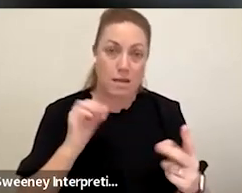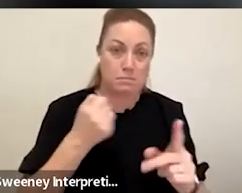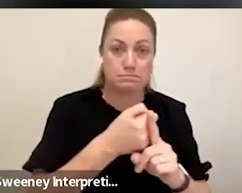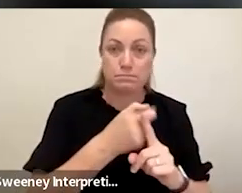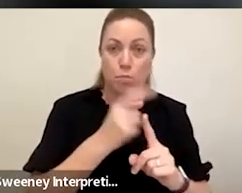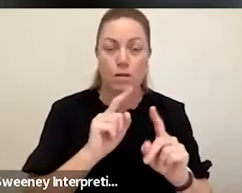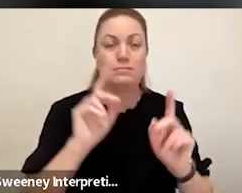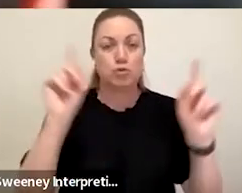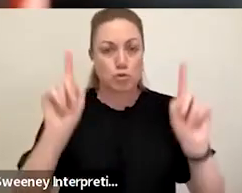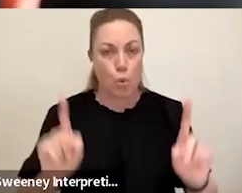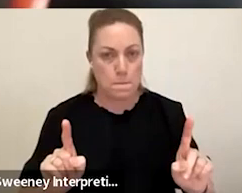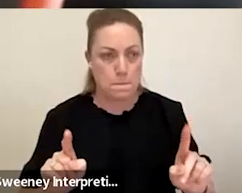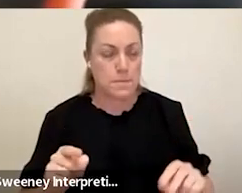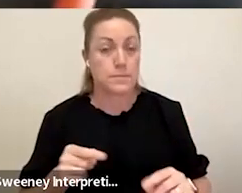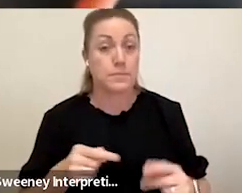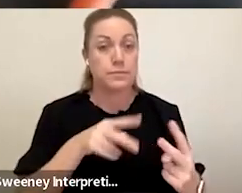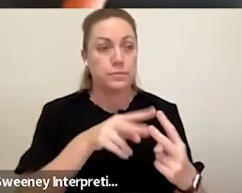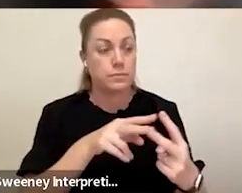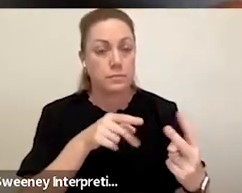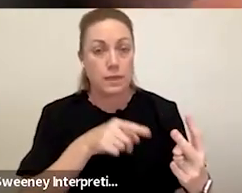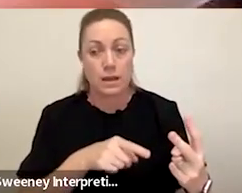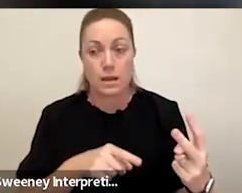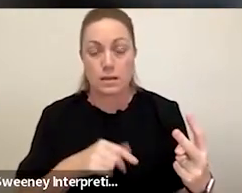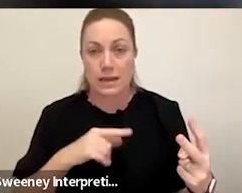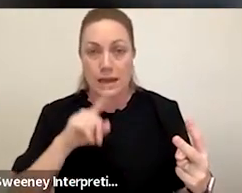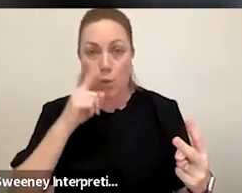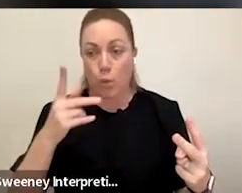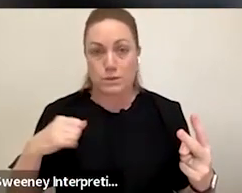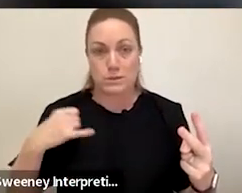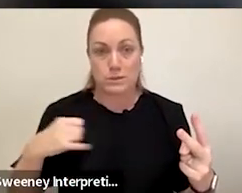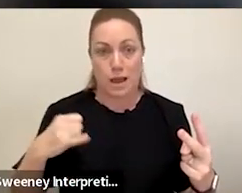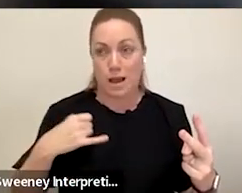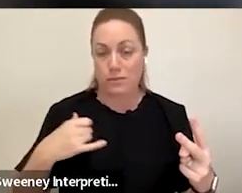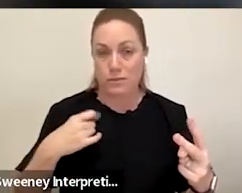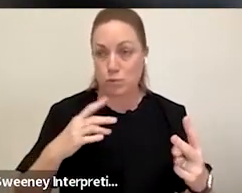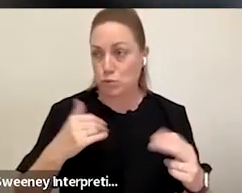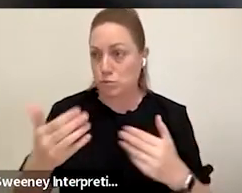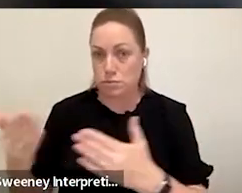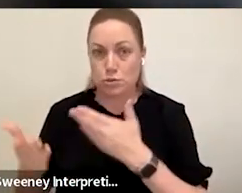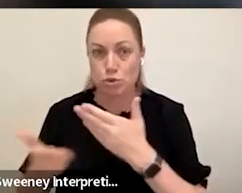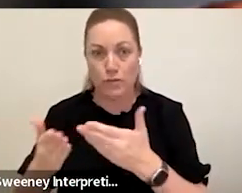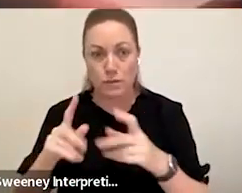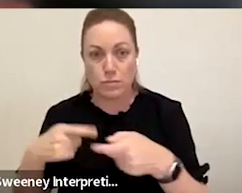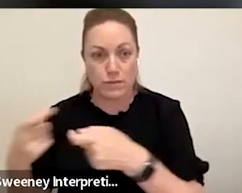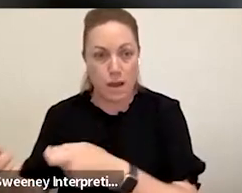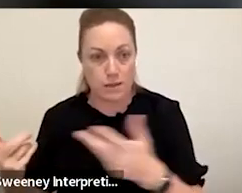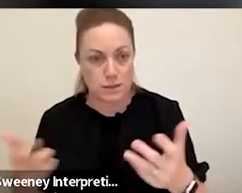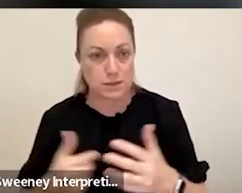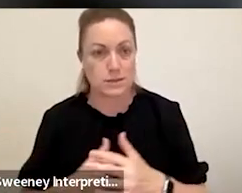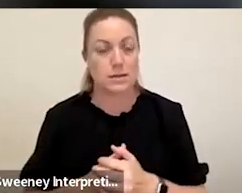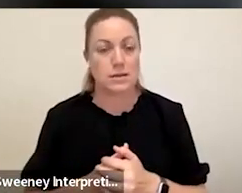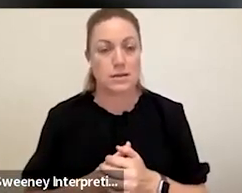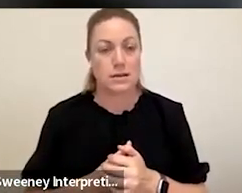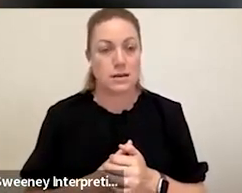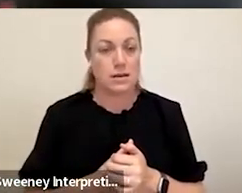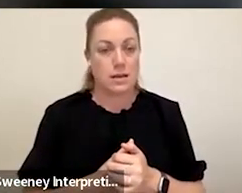and they had trouble getting staff to service providers. So subsequently, they have mapped their staff and mapped their service